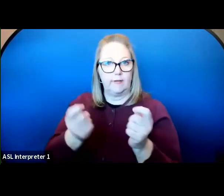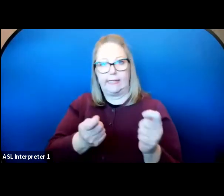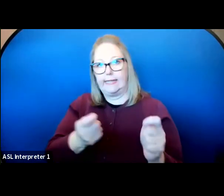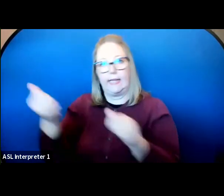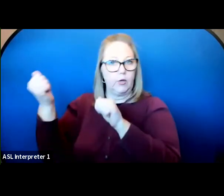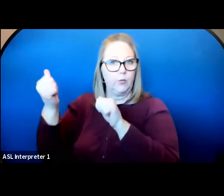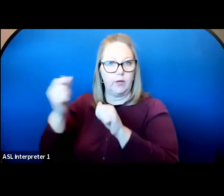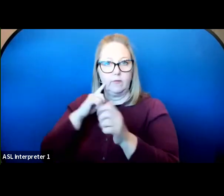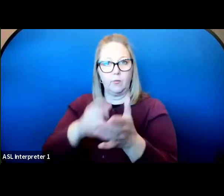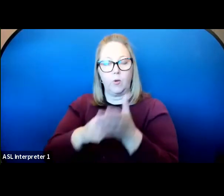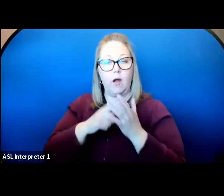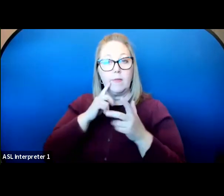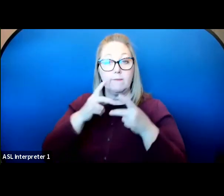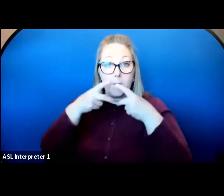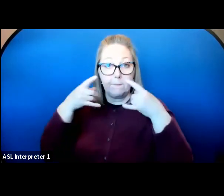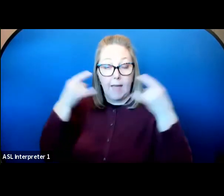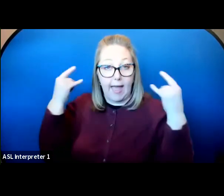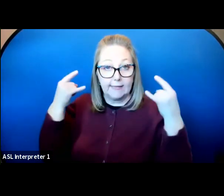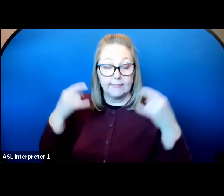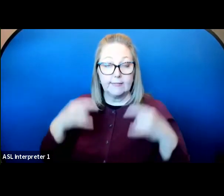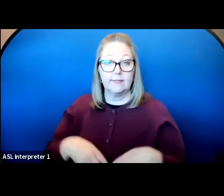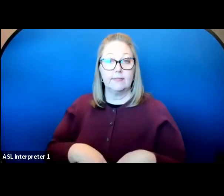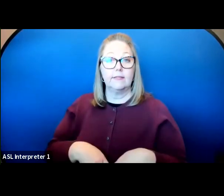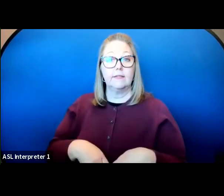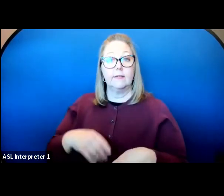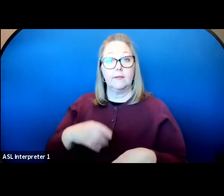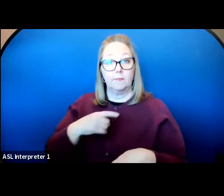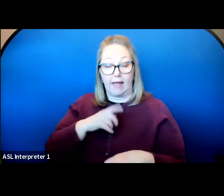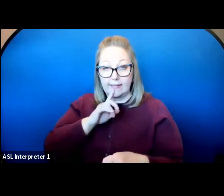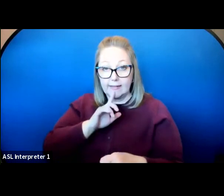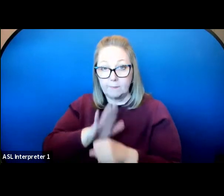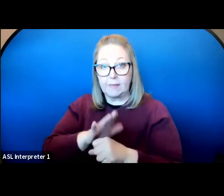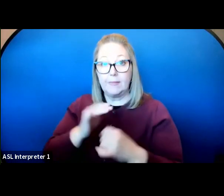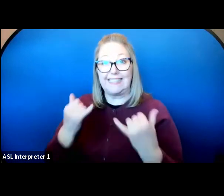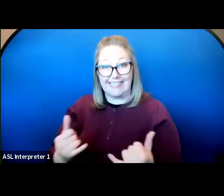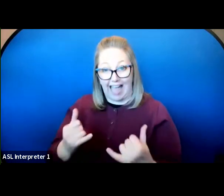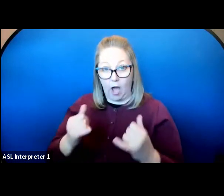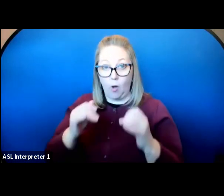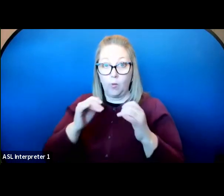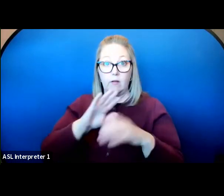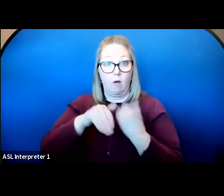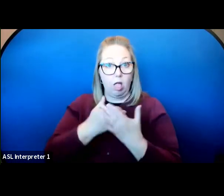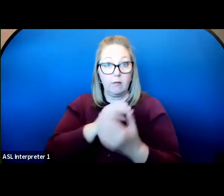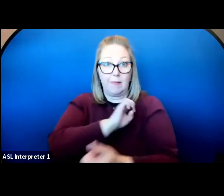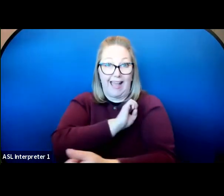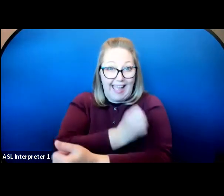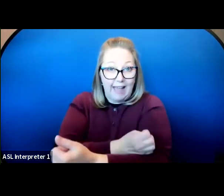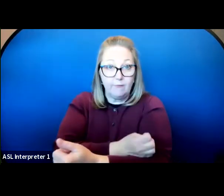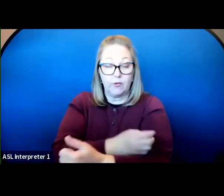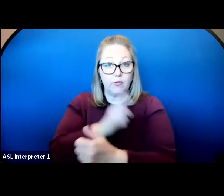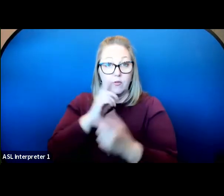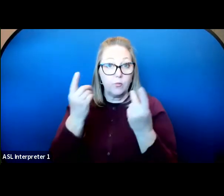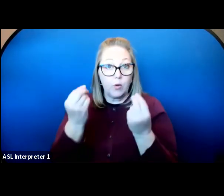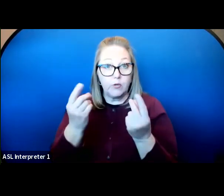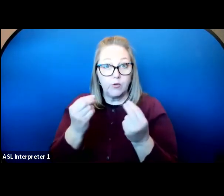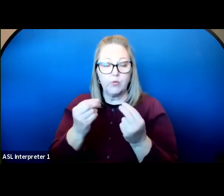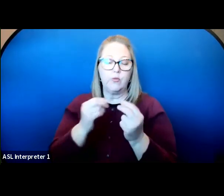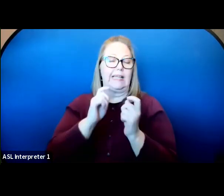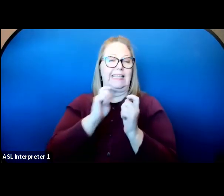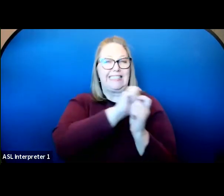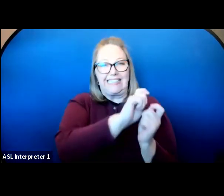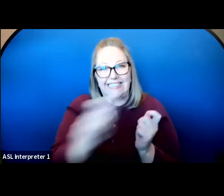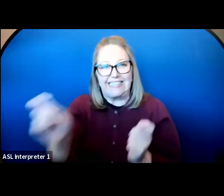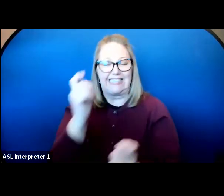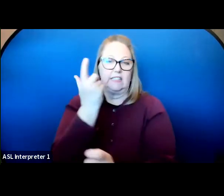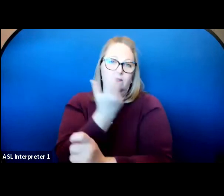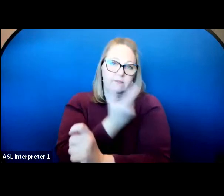my commitment right now and my efforts are being put into vaccinations. I want to get a needle into every arm that we possibly can. And